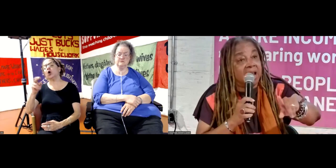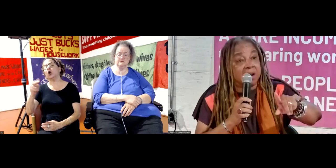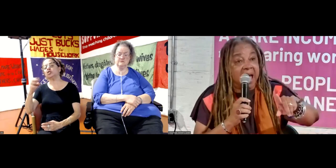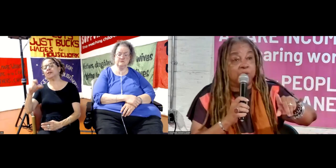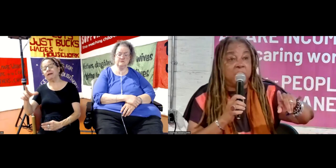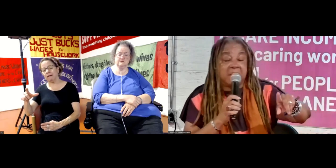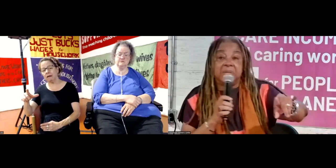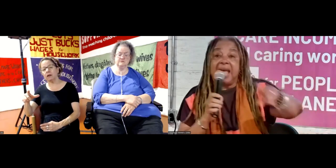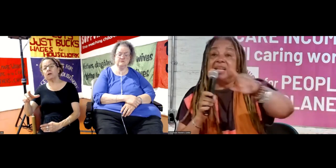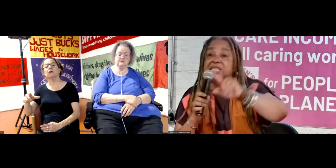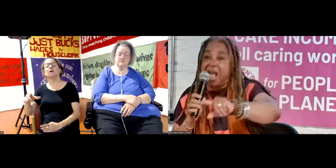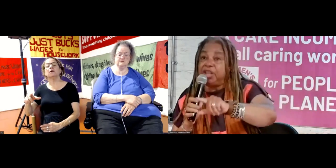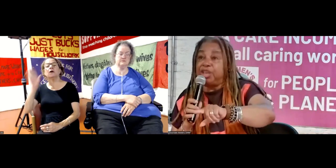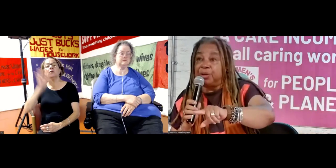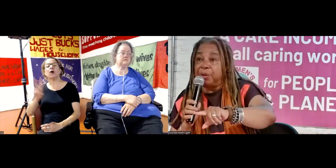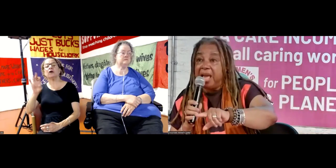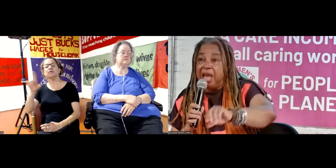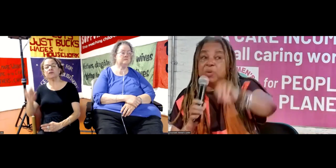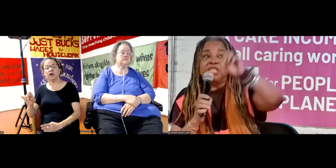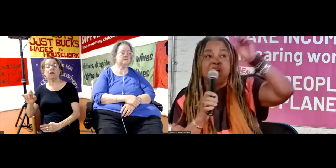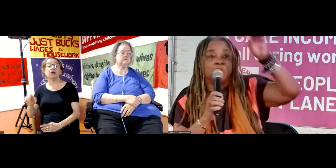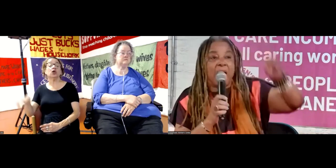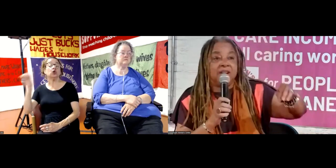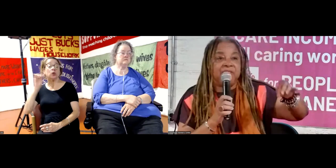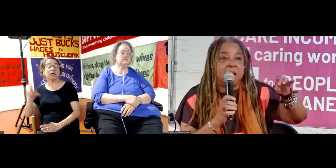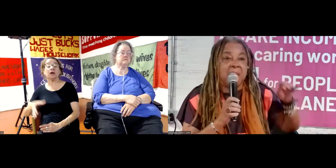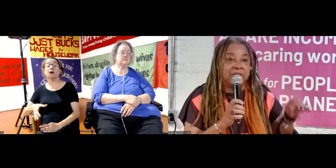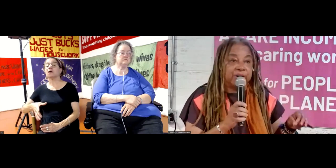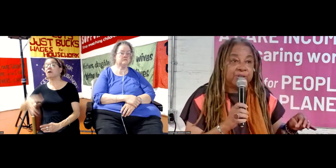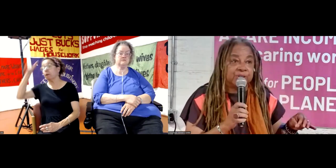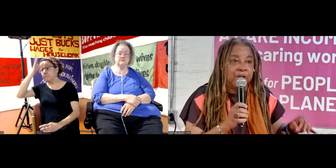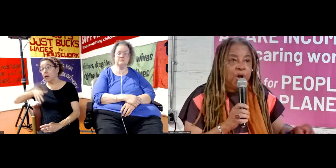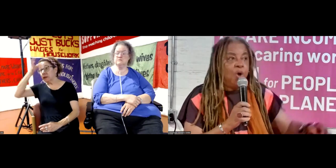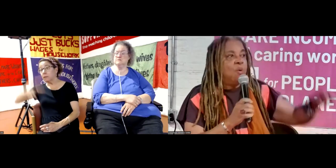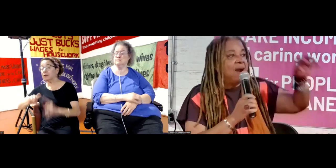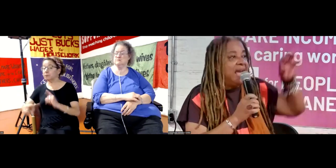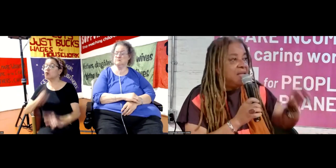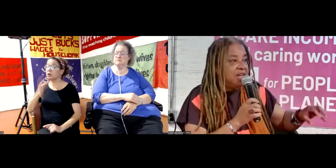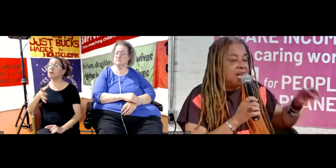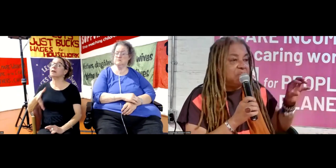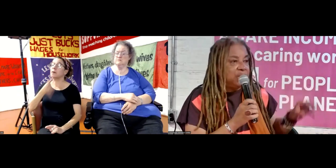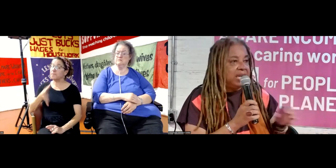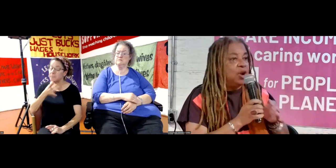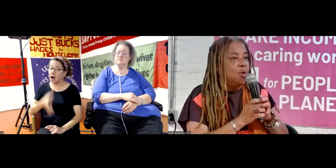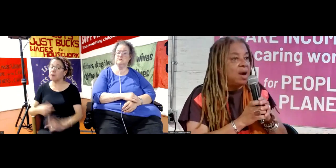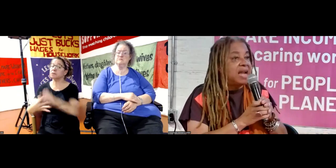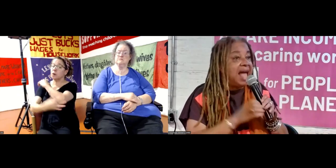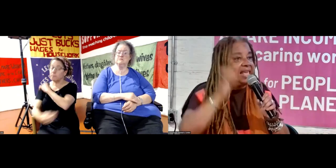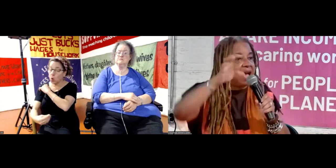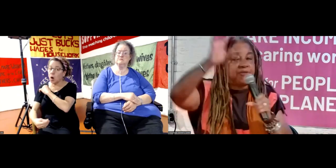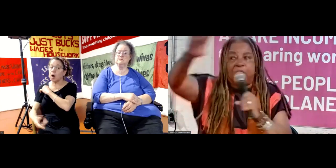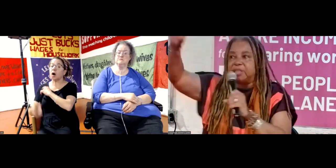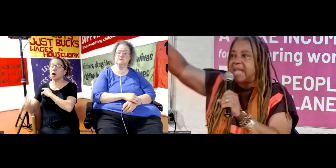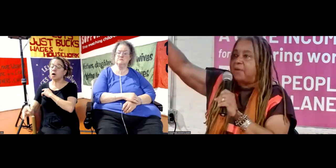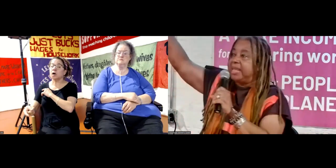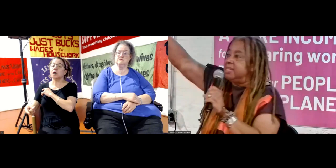don't hear a lot about the women. But I could tell you, it was those welfare mothers who were in the community, who were not